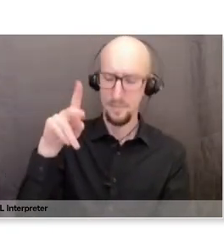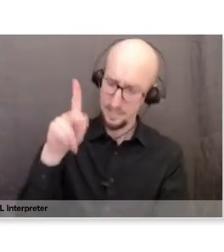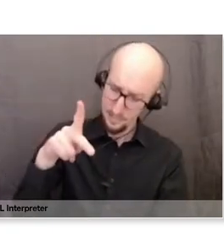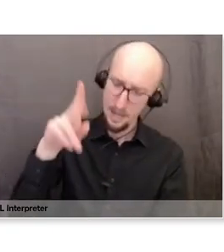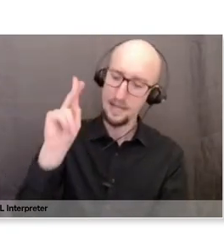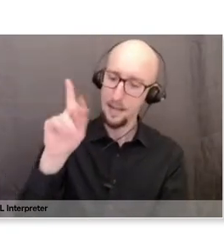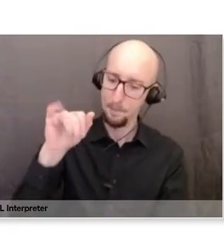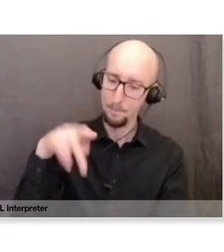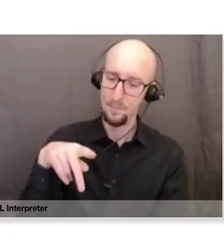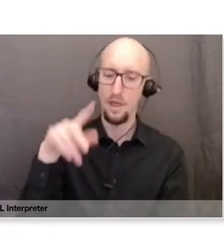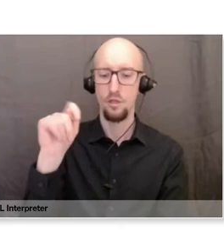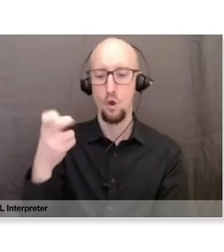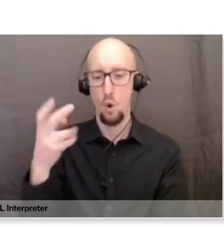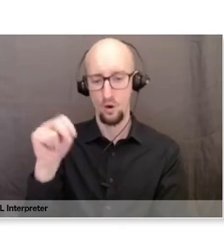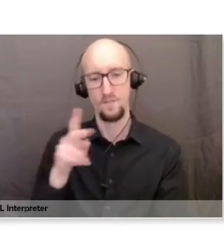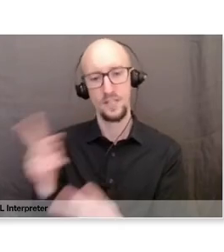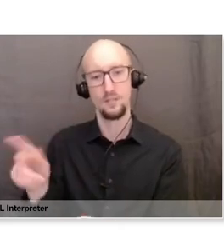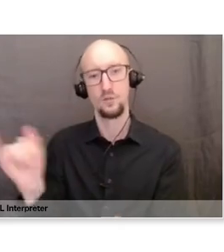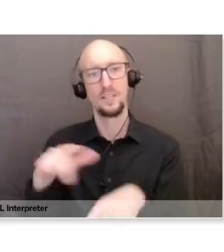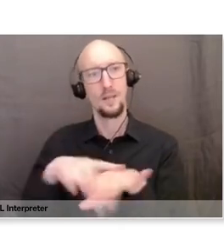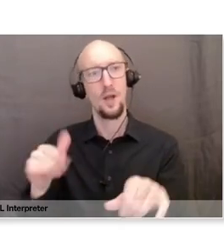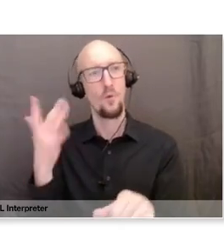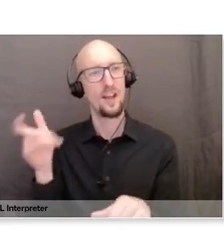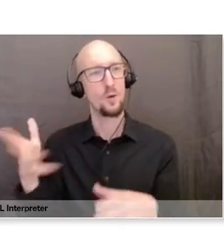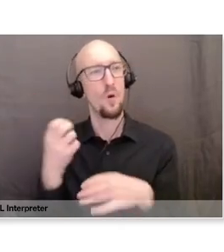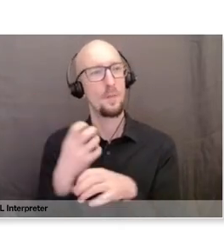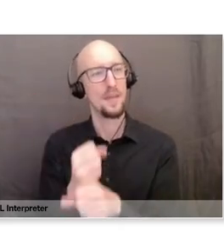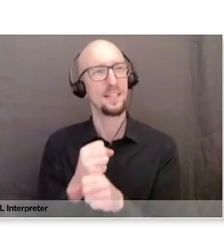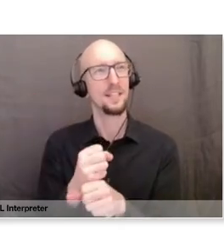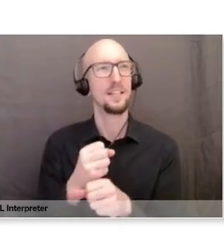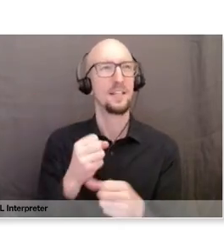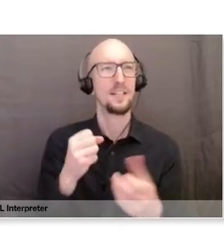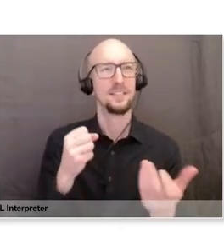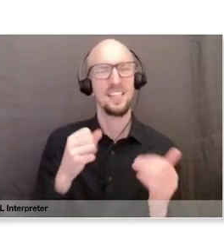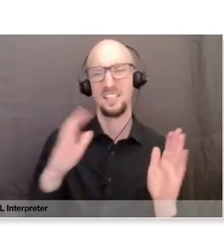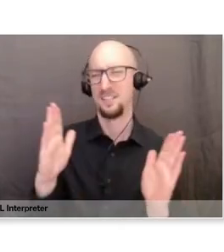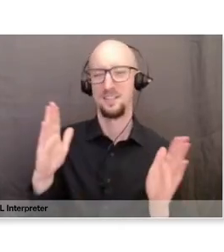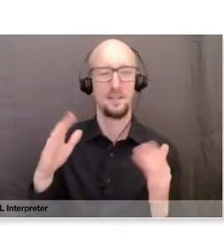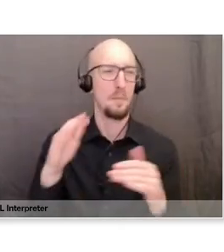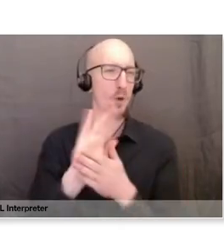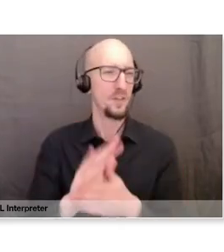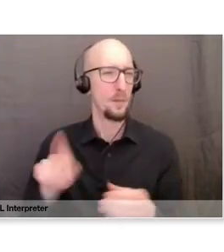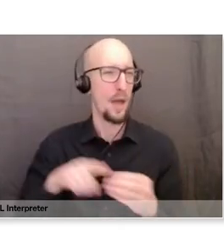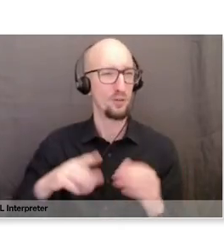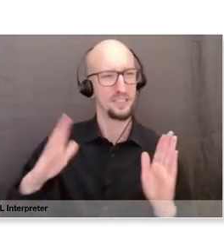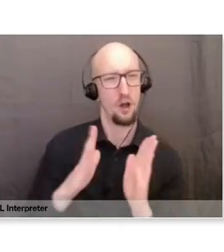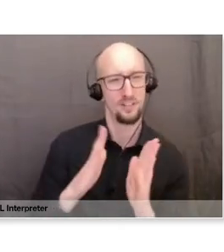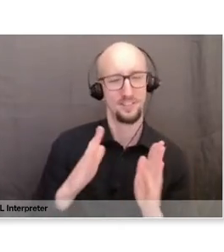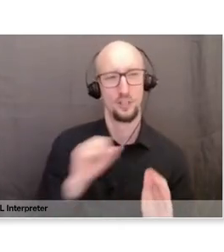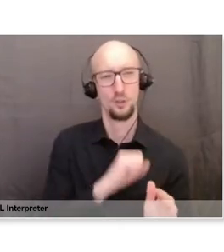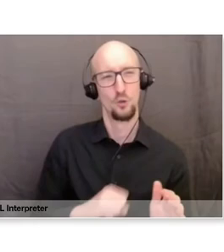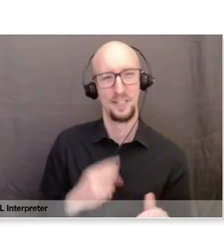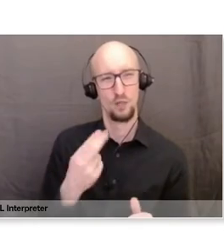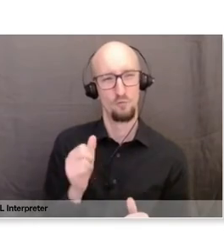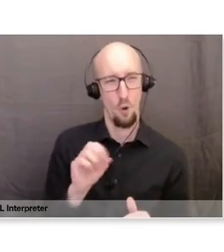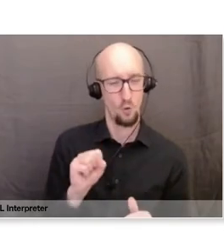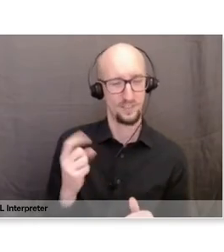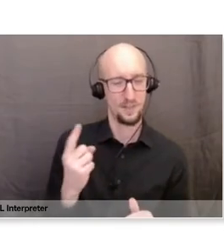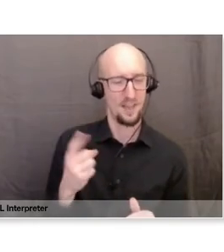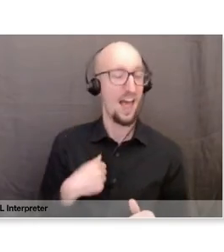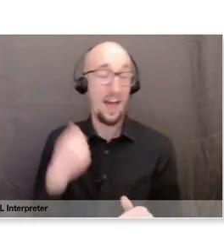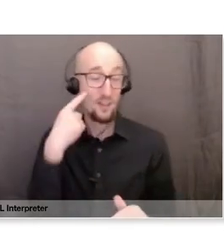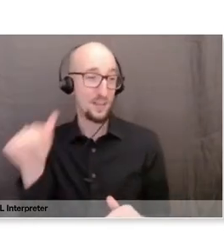tiny superheroes or something. I don't know. But that was really funny to me because I think it's like one of the first times they had